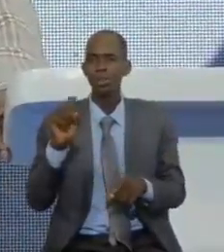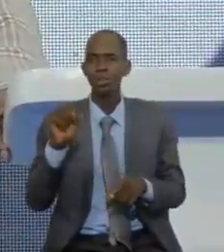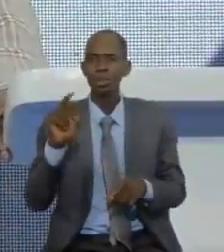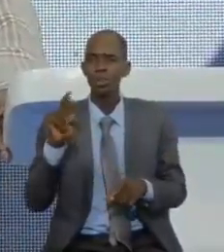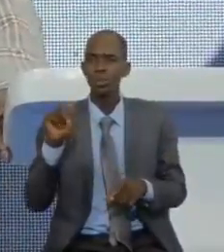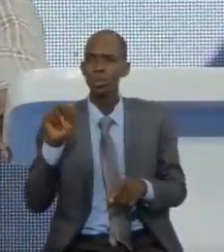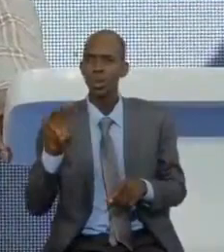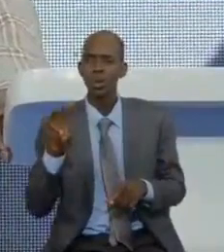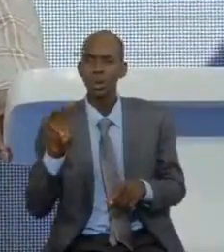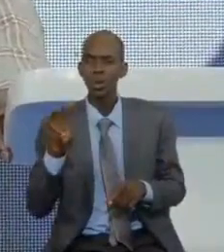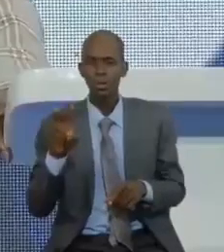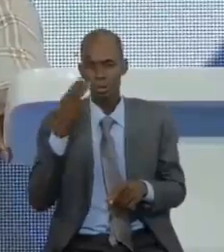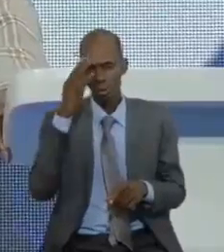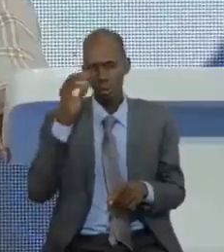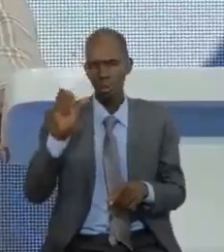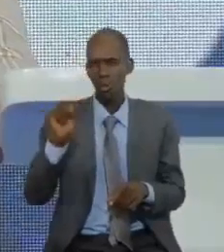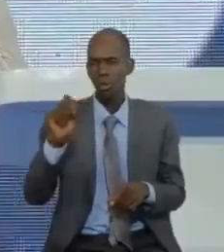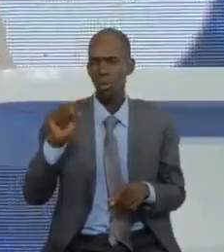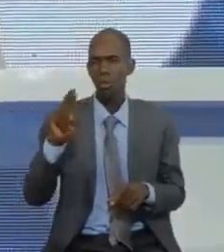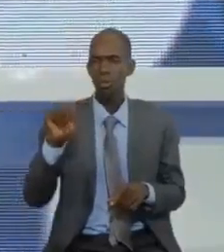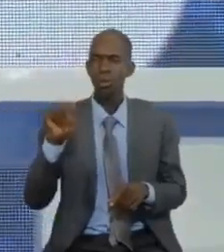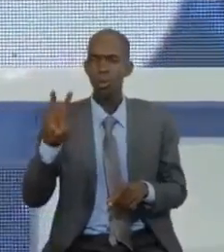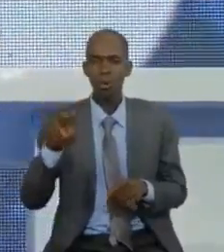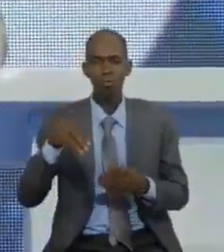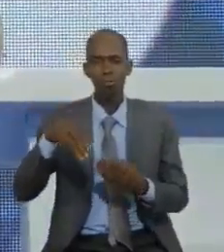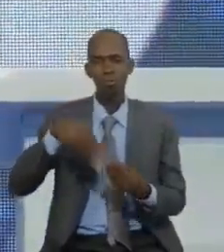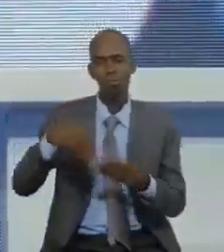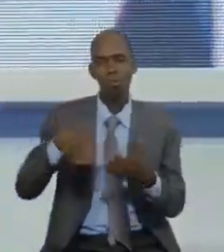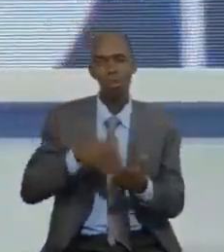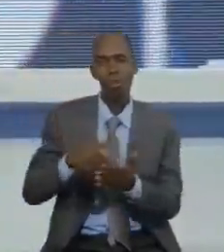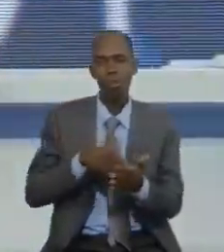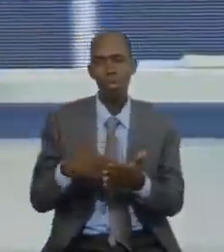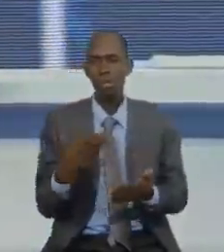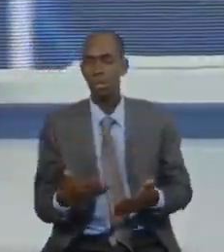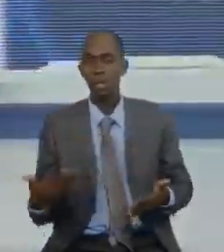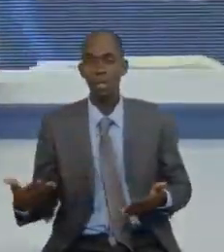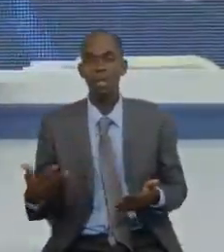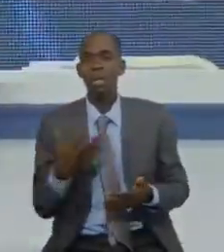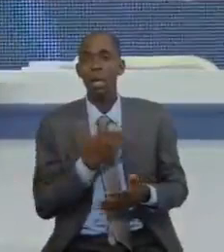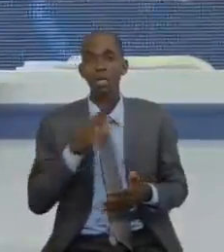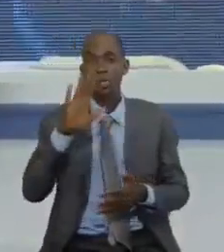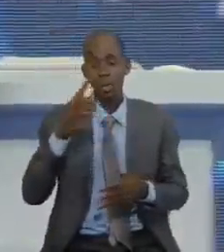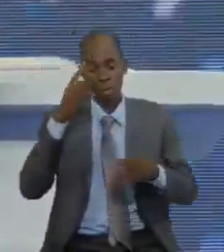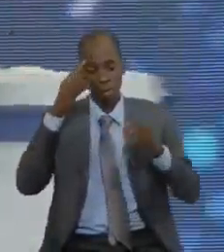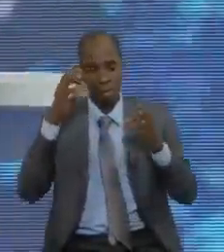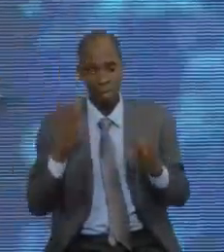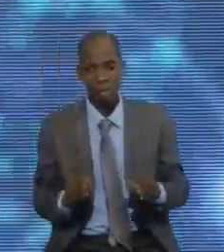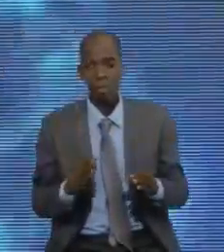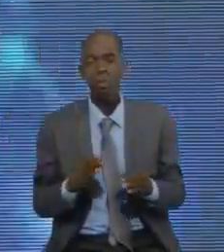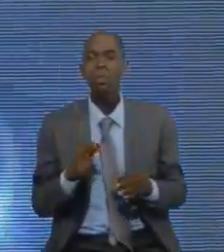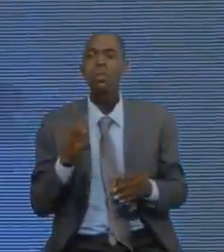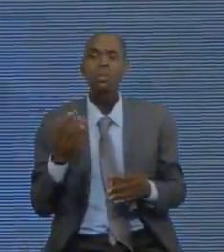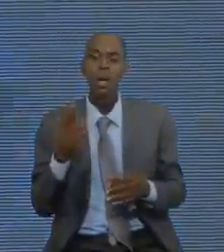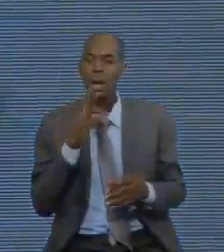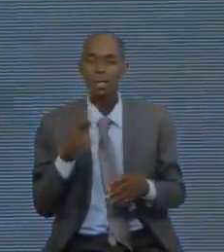Your backbone of conviction like straw. And your decision, your determination like